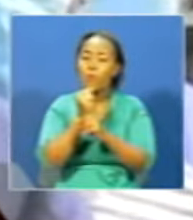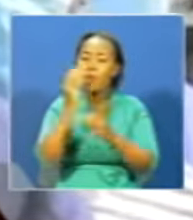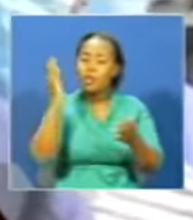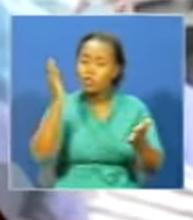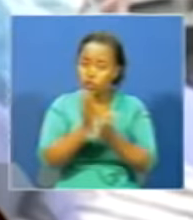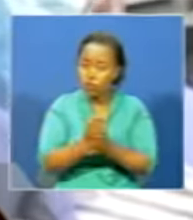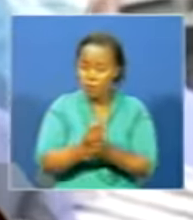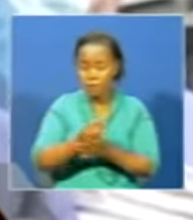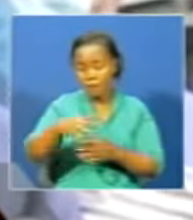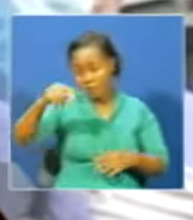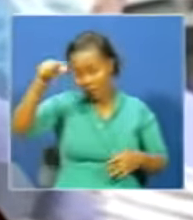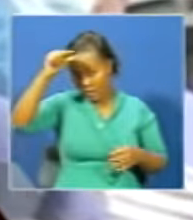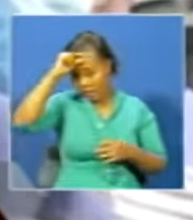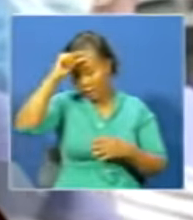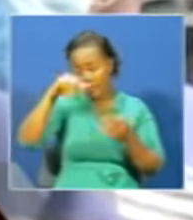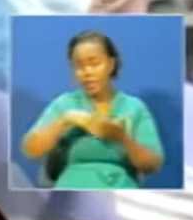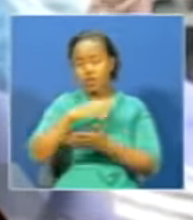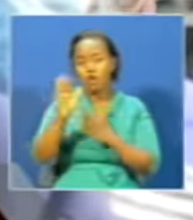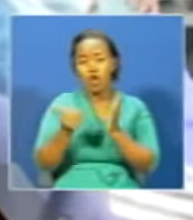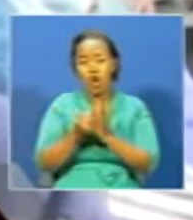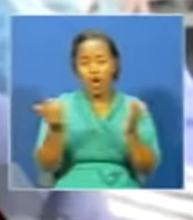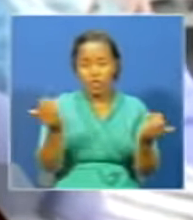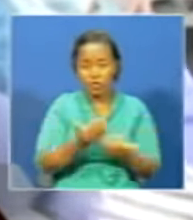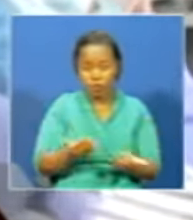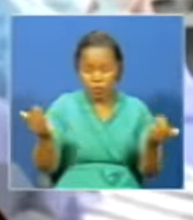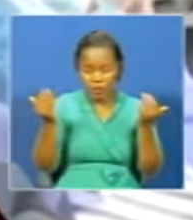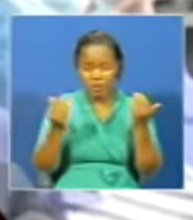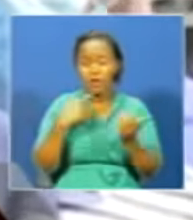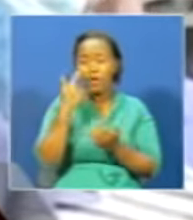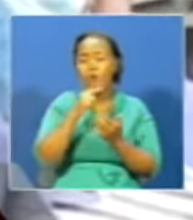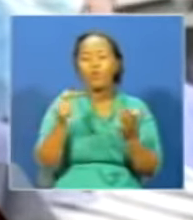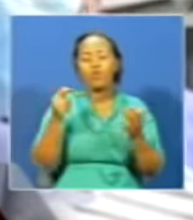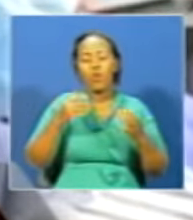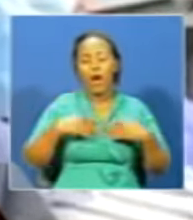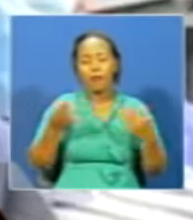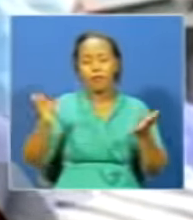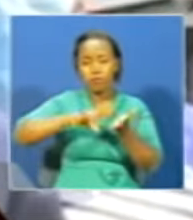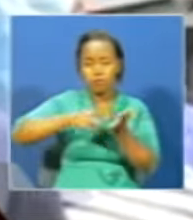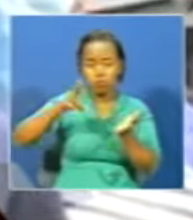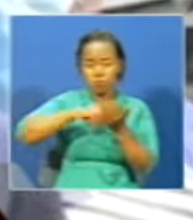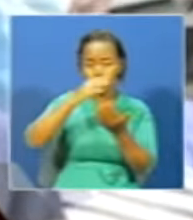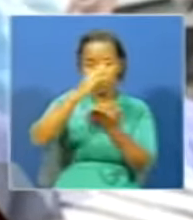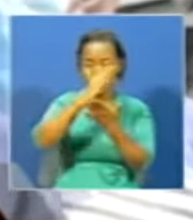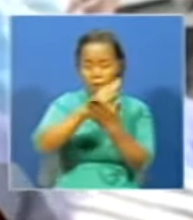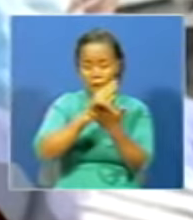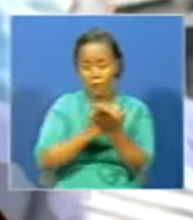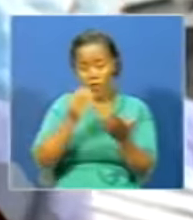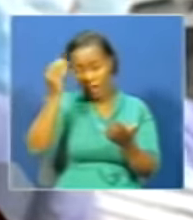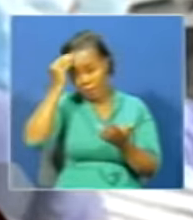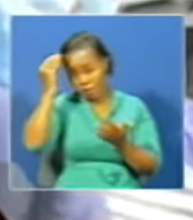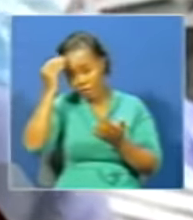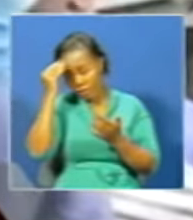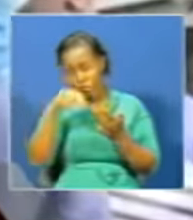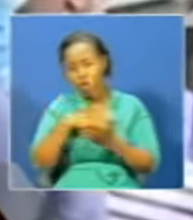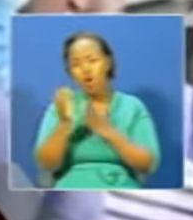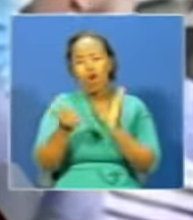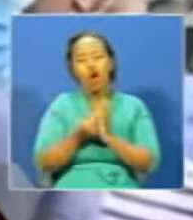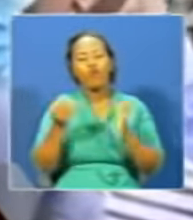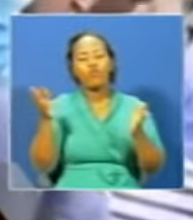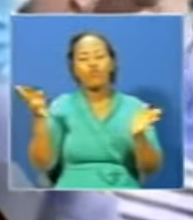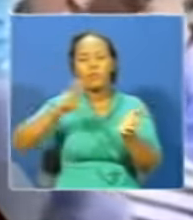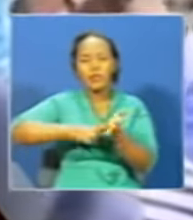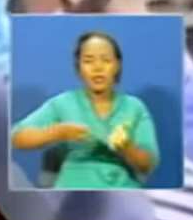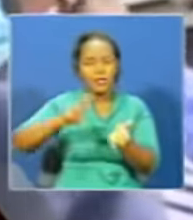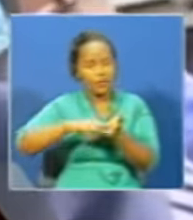government that all the children who land this Elimu scholarship shall go to boarding schools